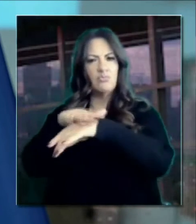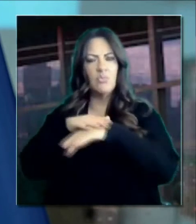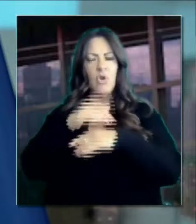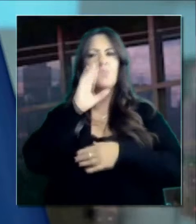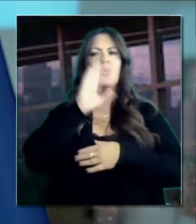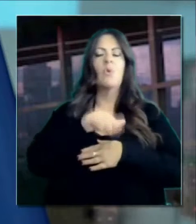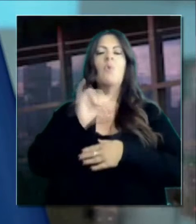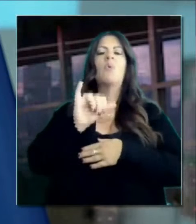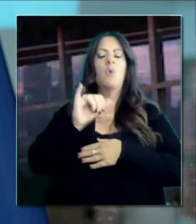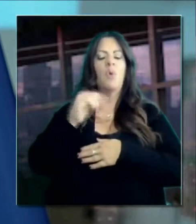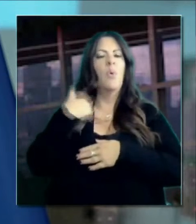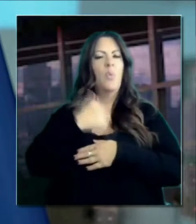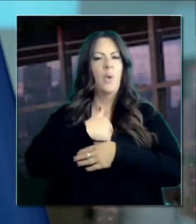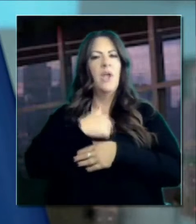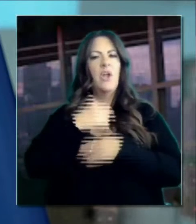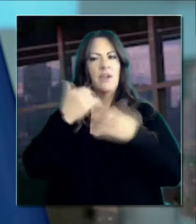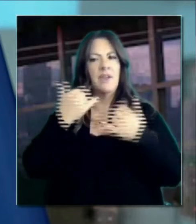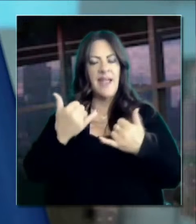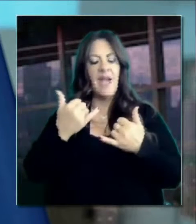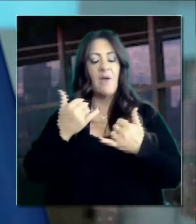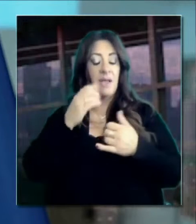at the direction the state's now moving.